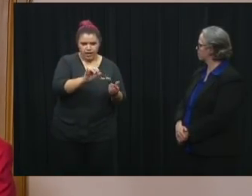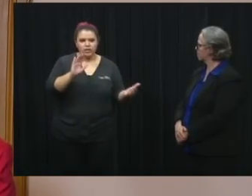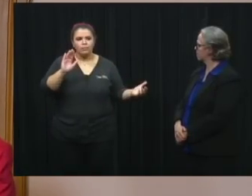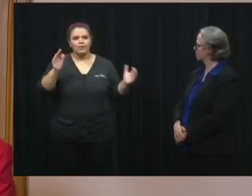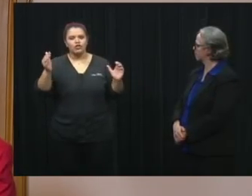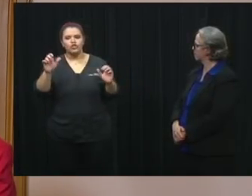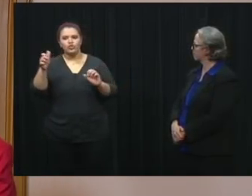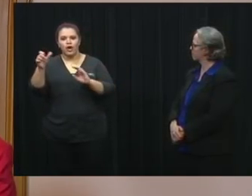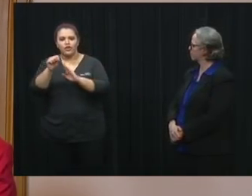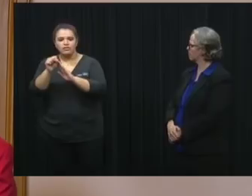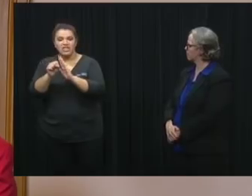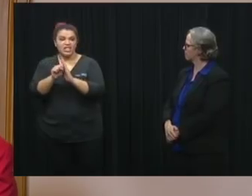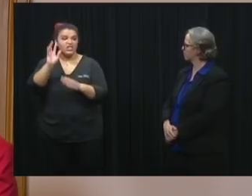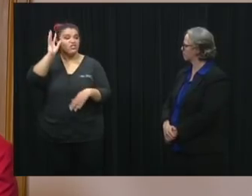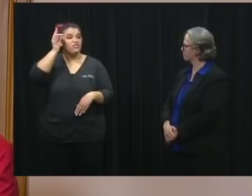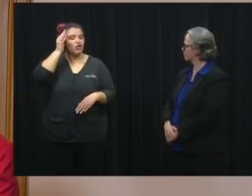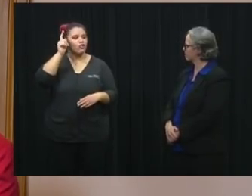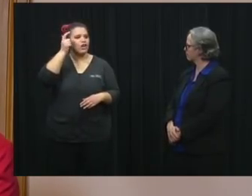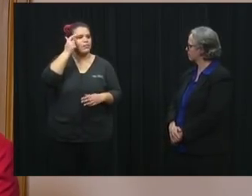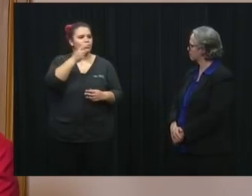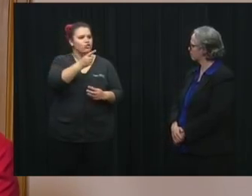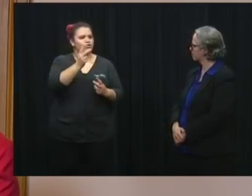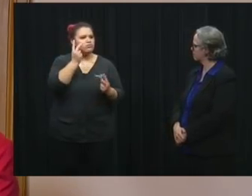that and how you feel about them today.